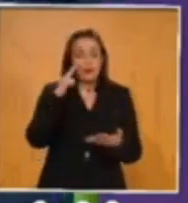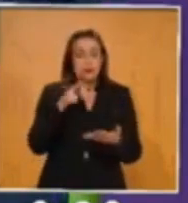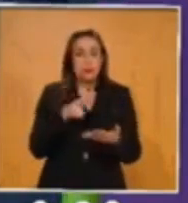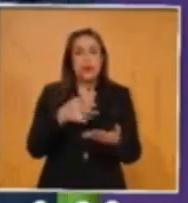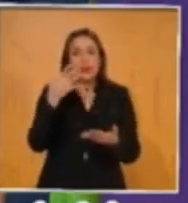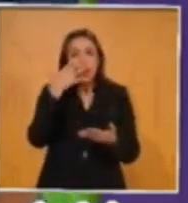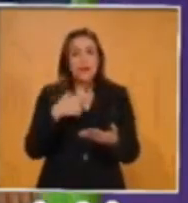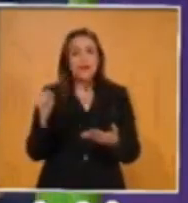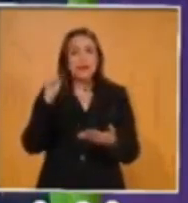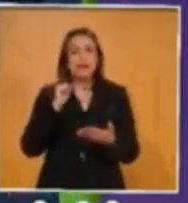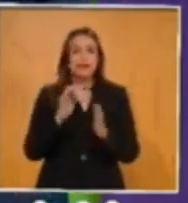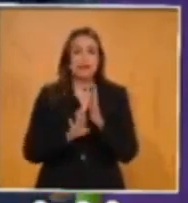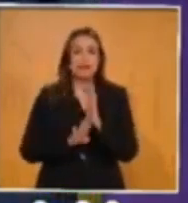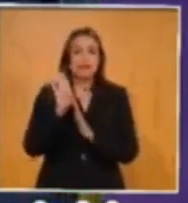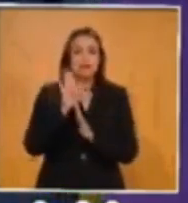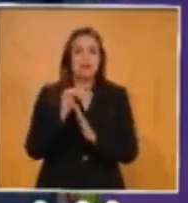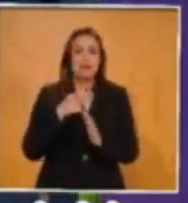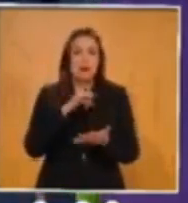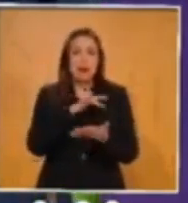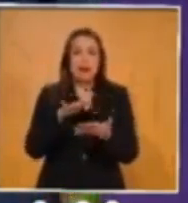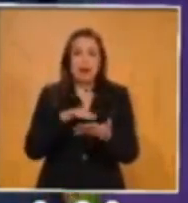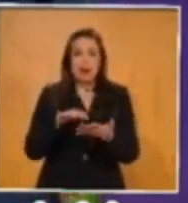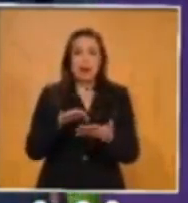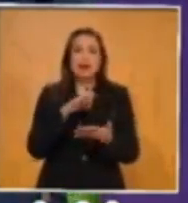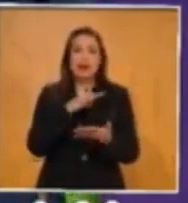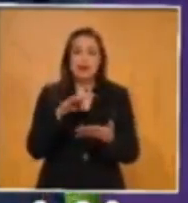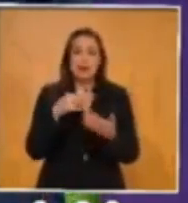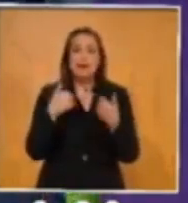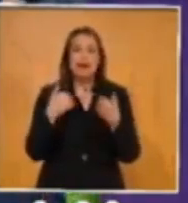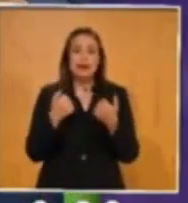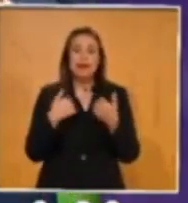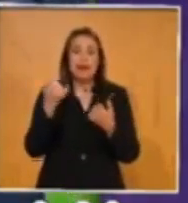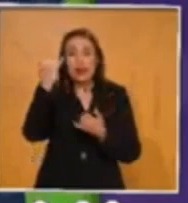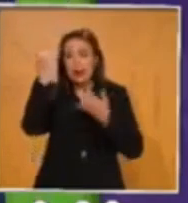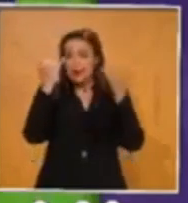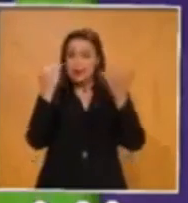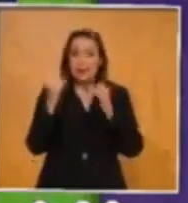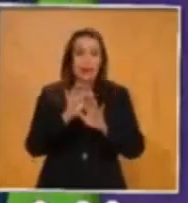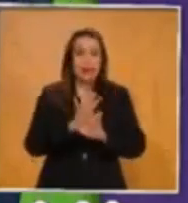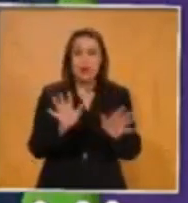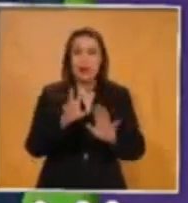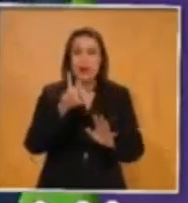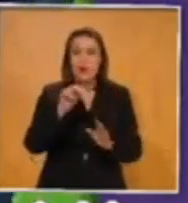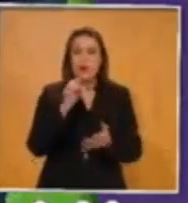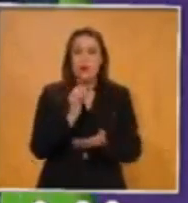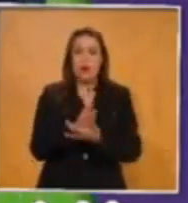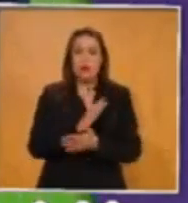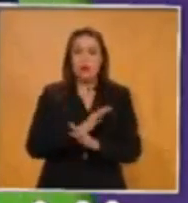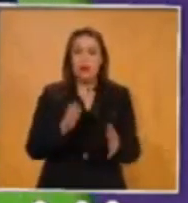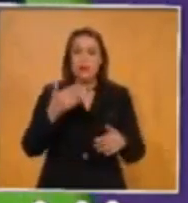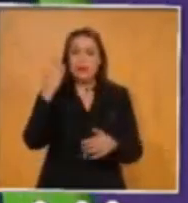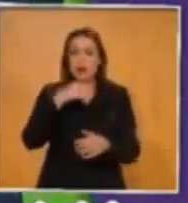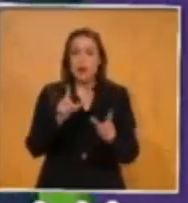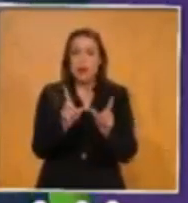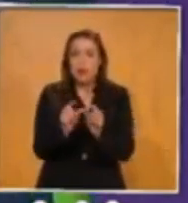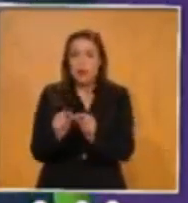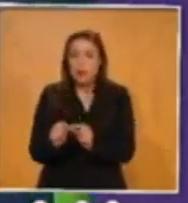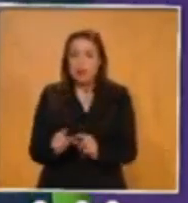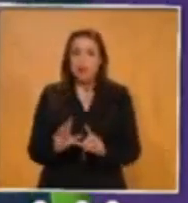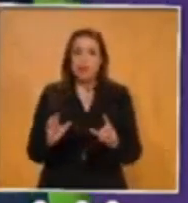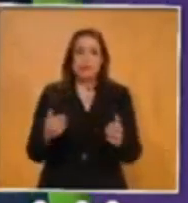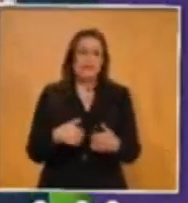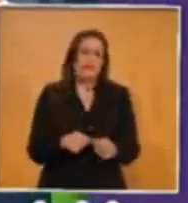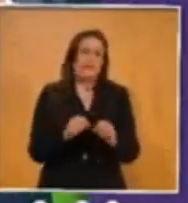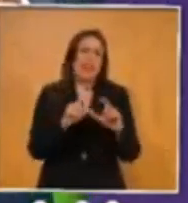reading. And the most important, to comprehend the idea, not just to read a phrase. Hey, Canal 28. No,